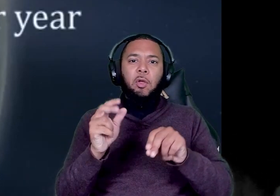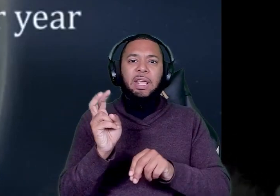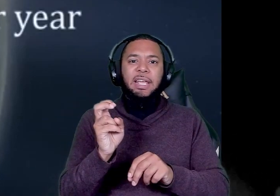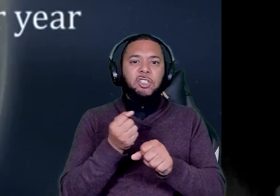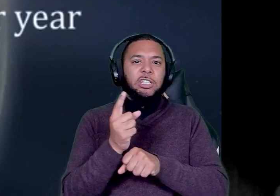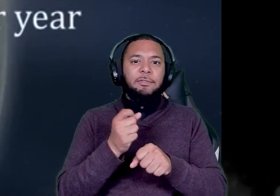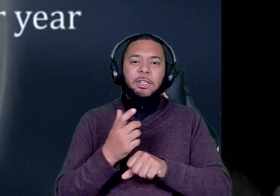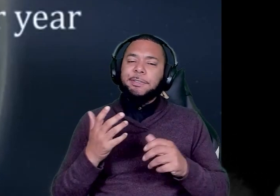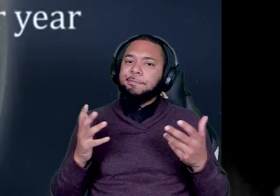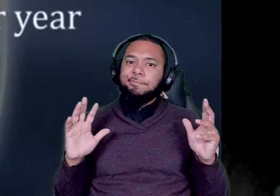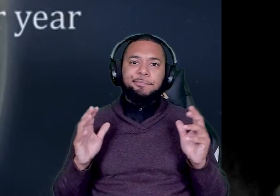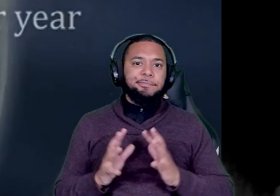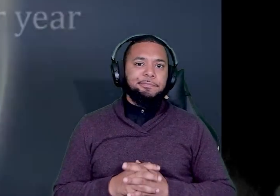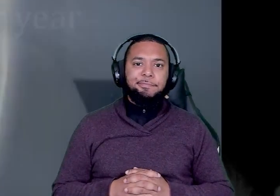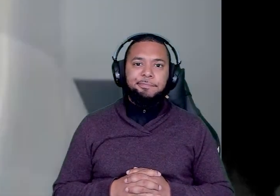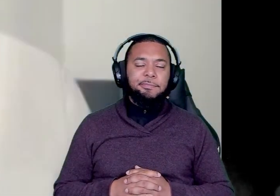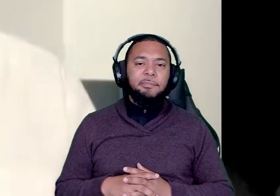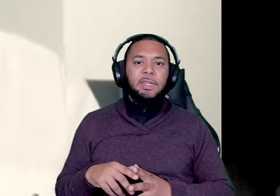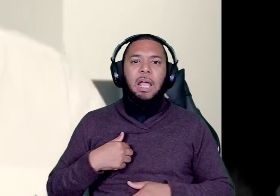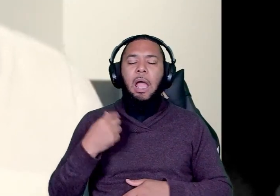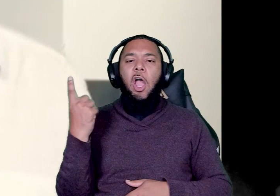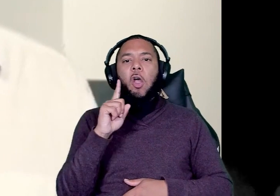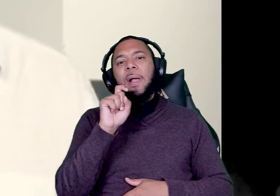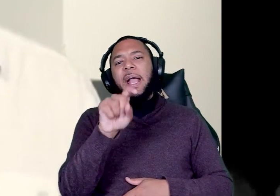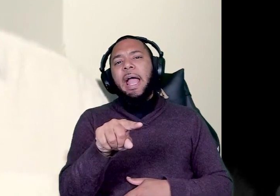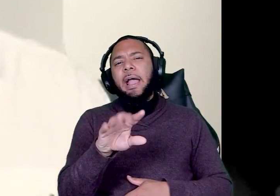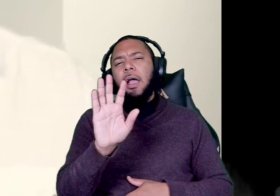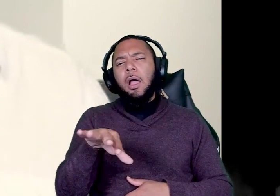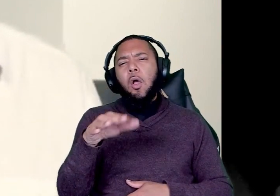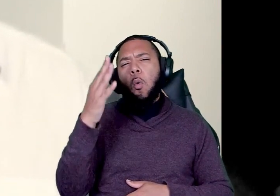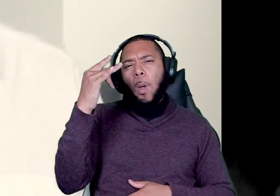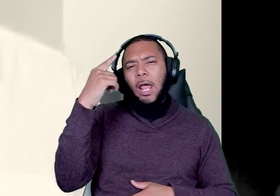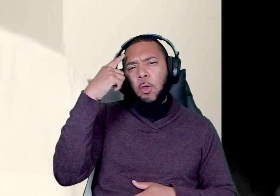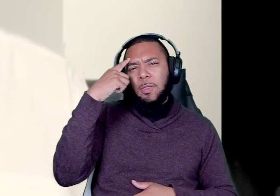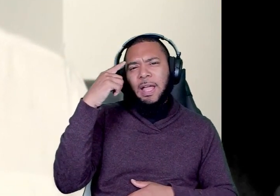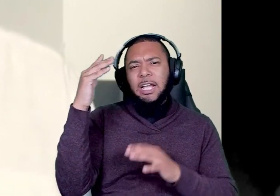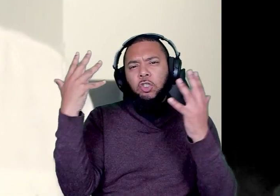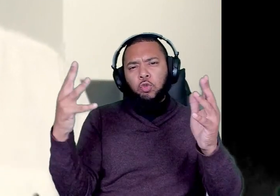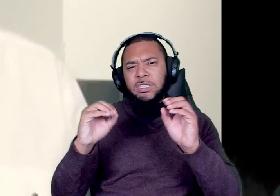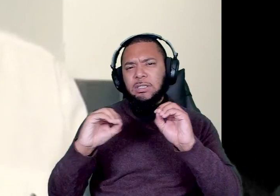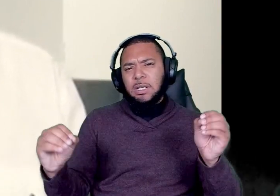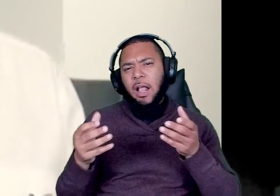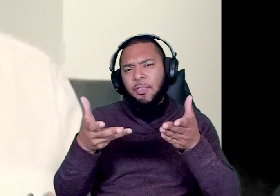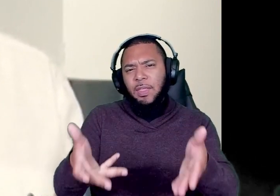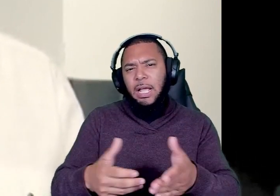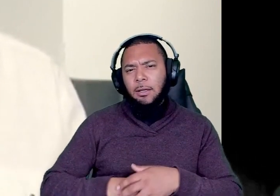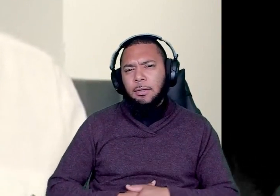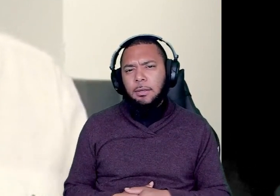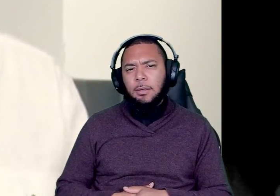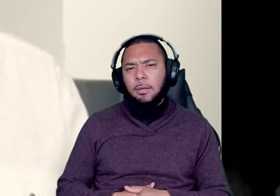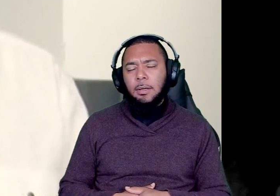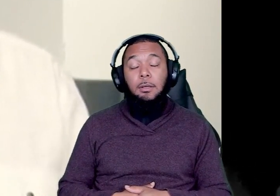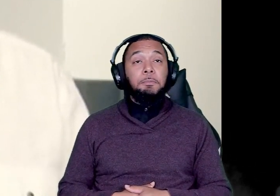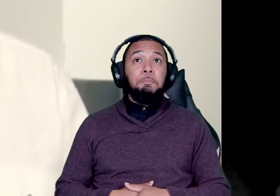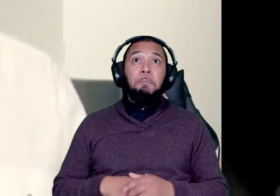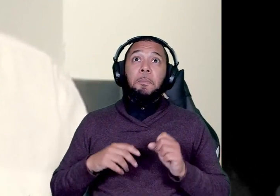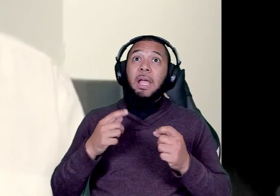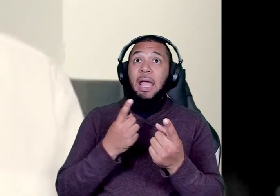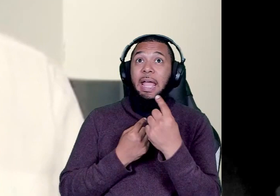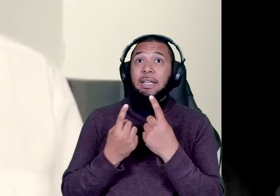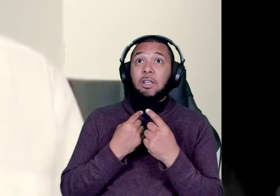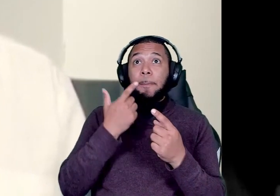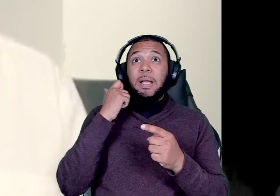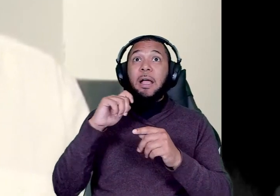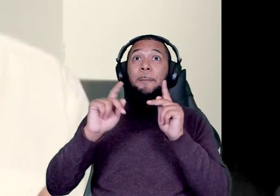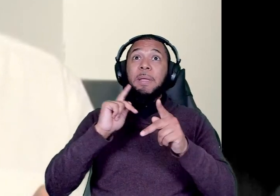so I often ask students, why aren't there trees in the grassland? And a lot of times they think because people cut